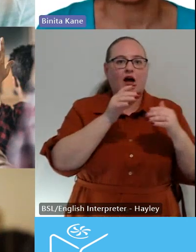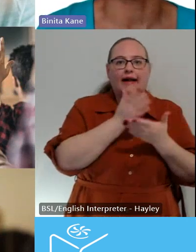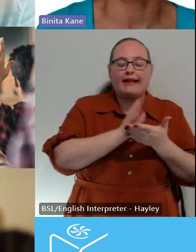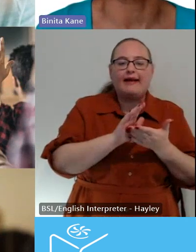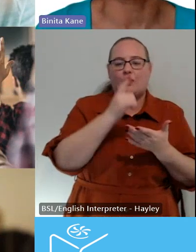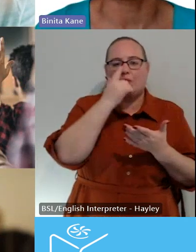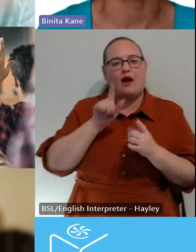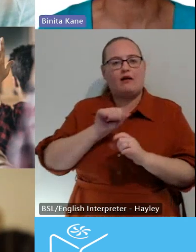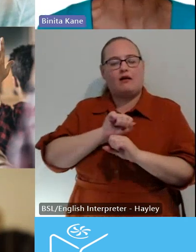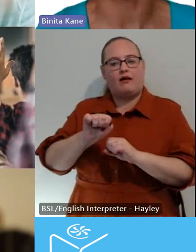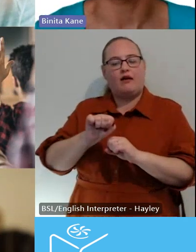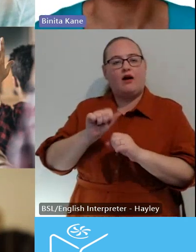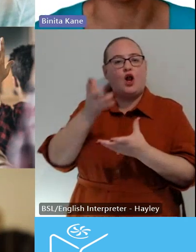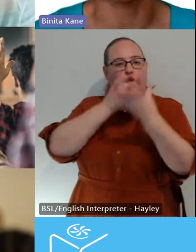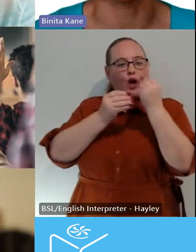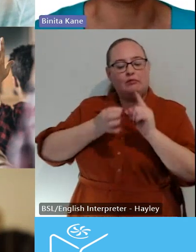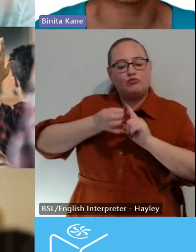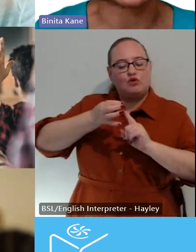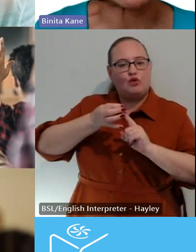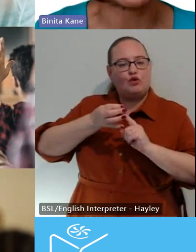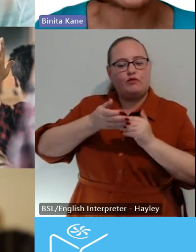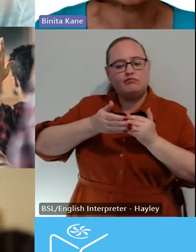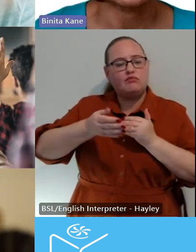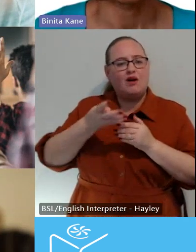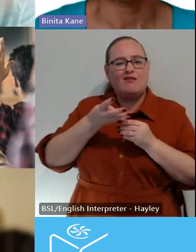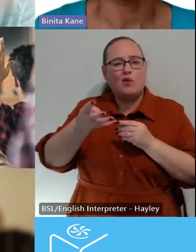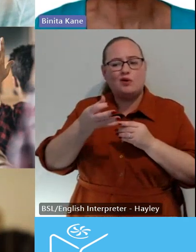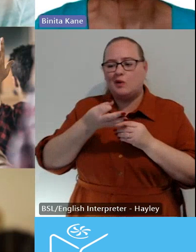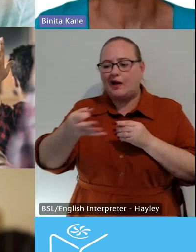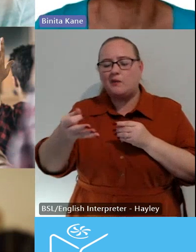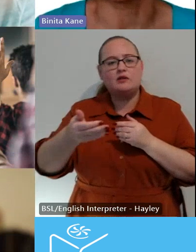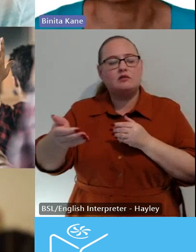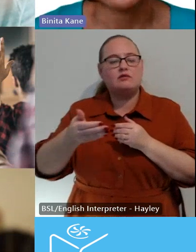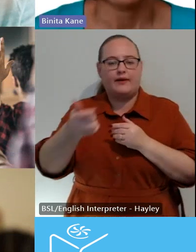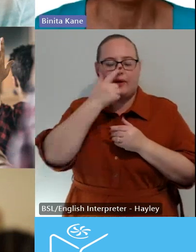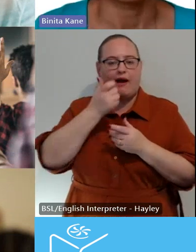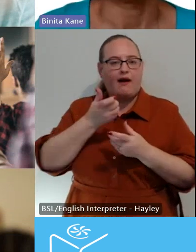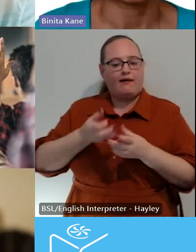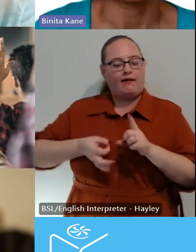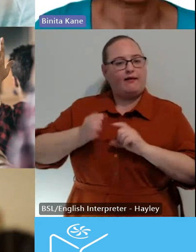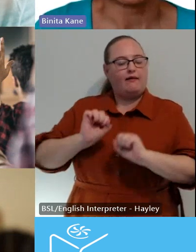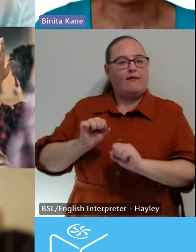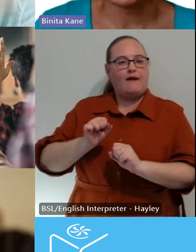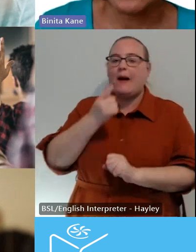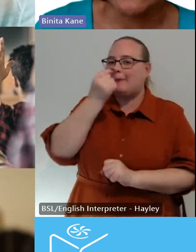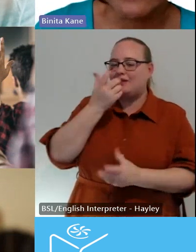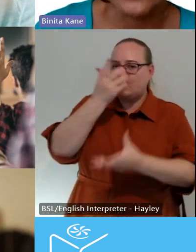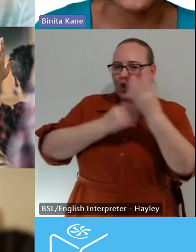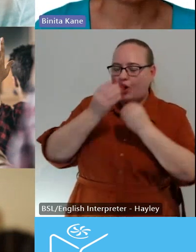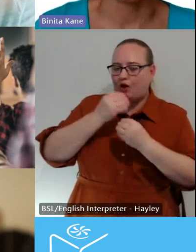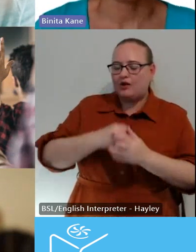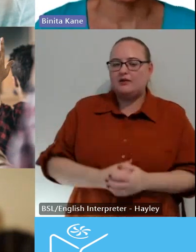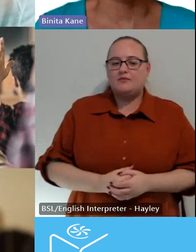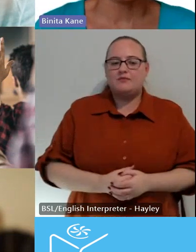4 and 8 weeks, depending on how much you improve the air by. So you gain learning. I haven't talked about